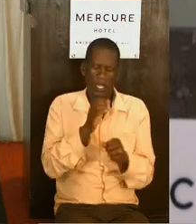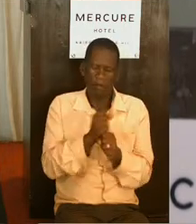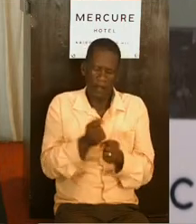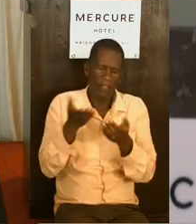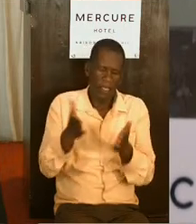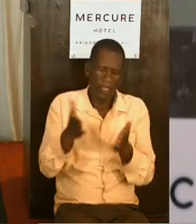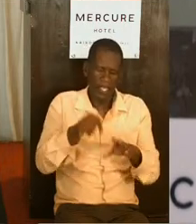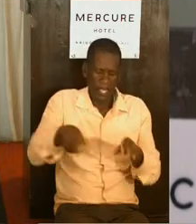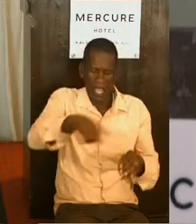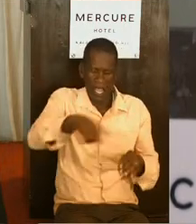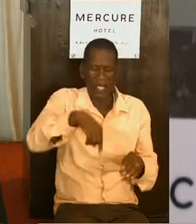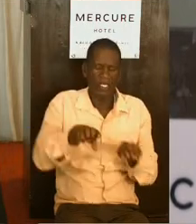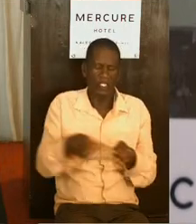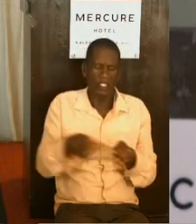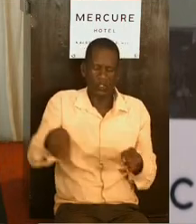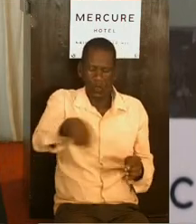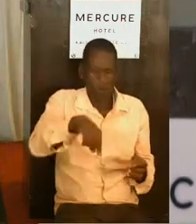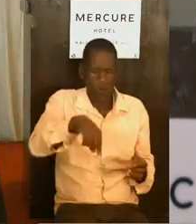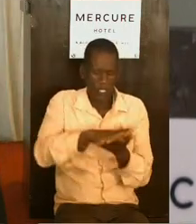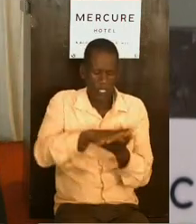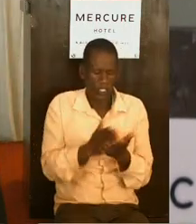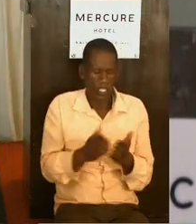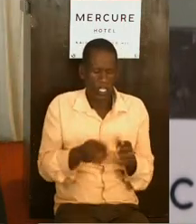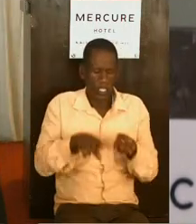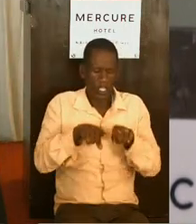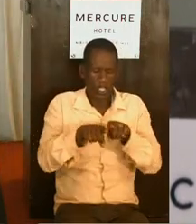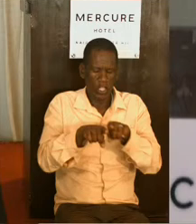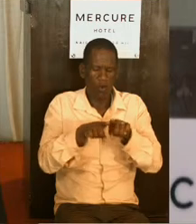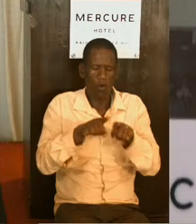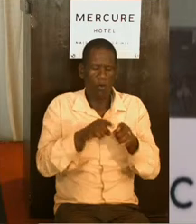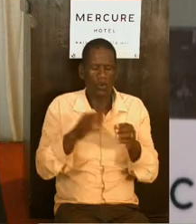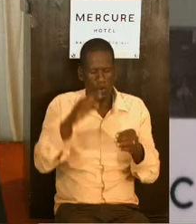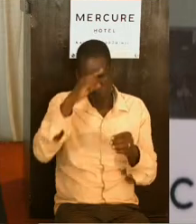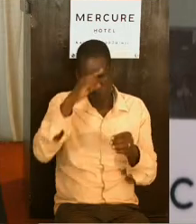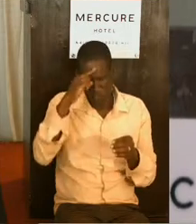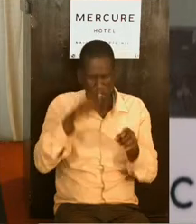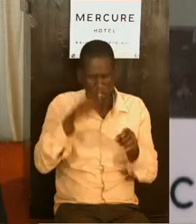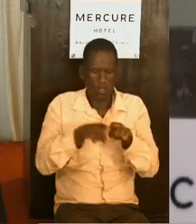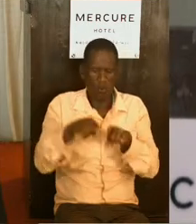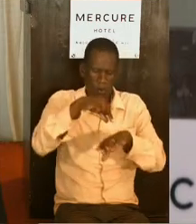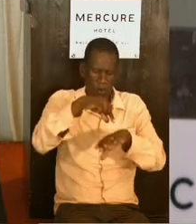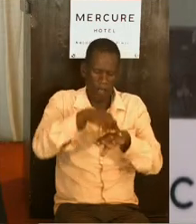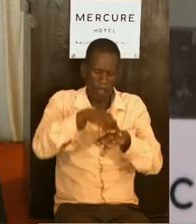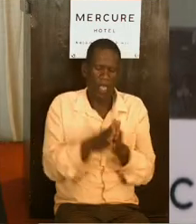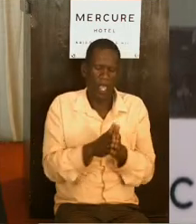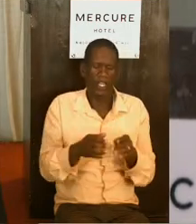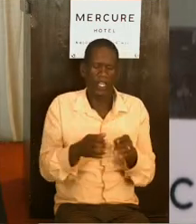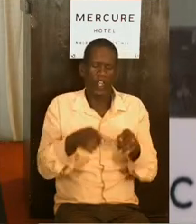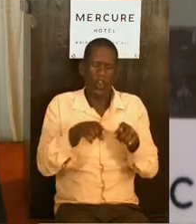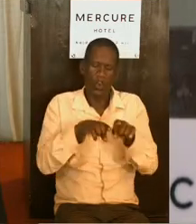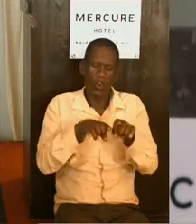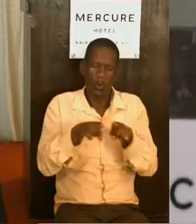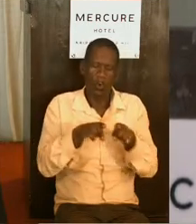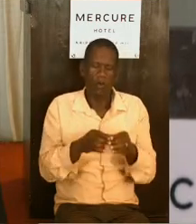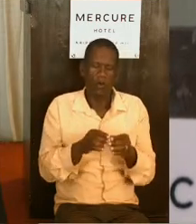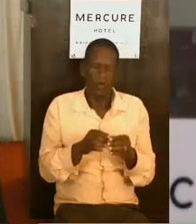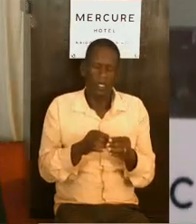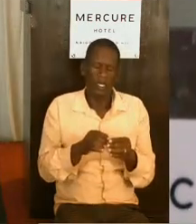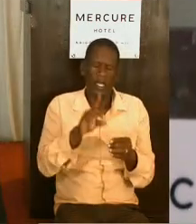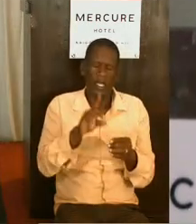present in us as we share the common origin the common Earth and the common